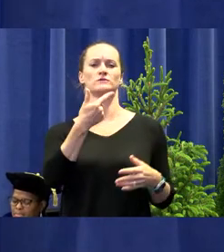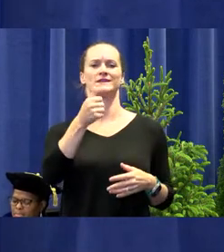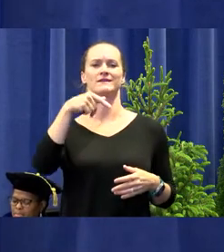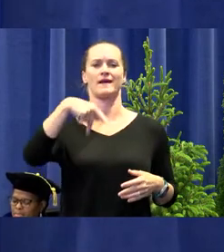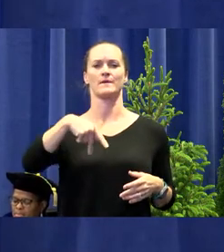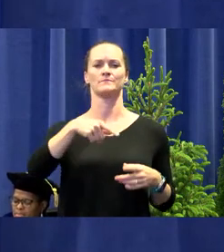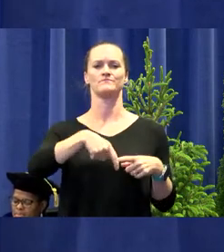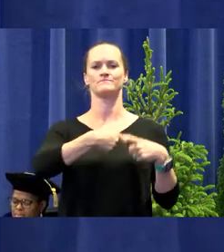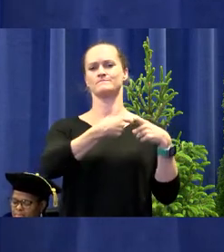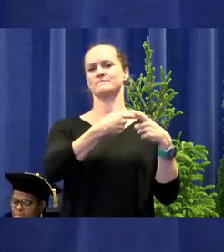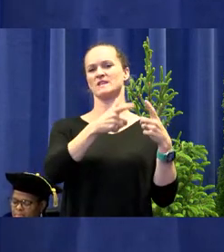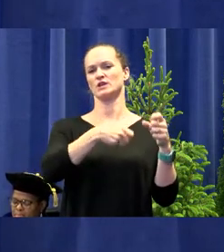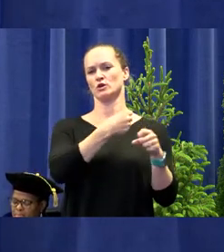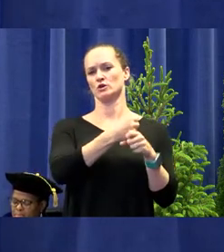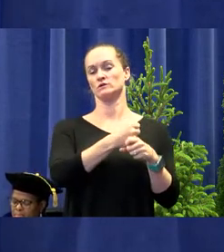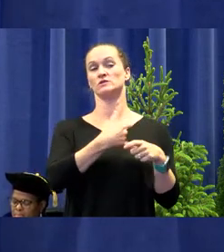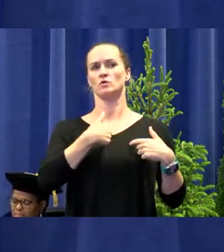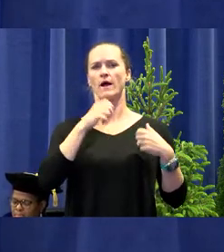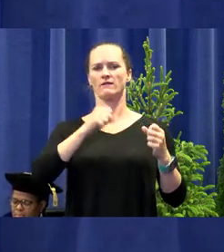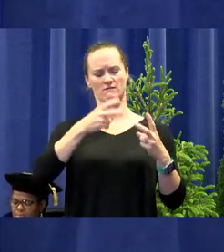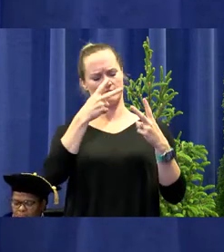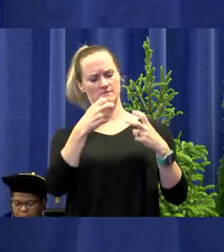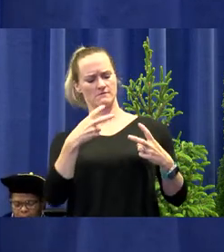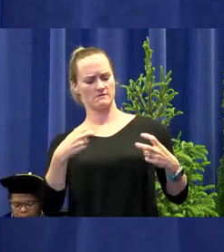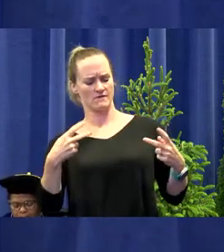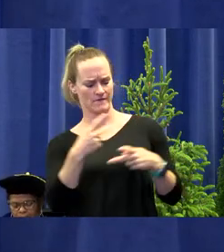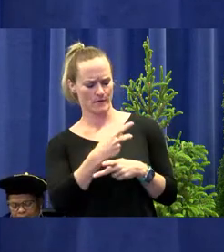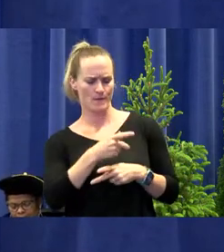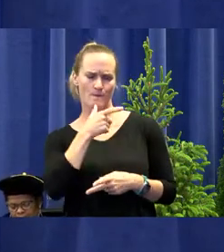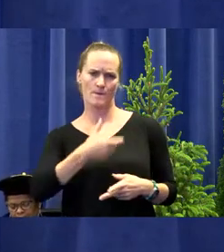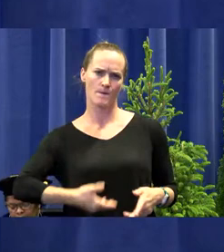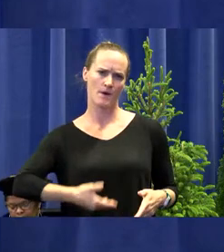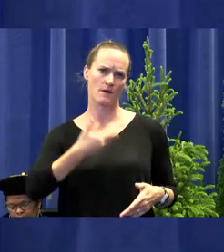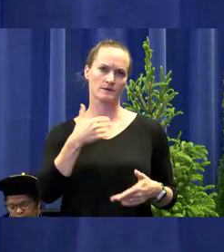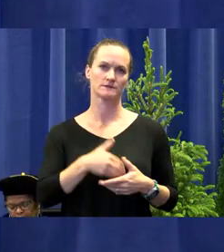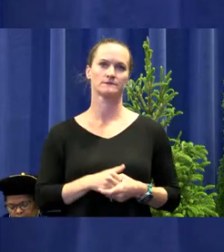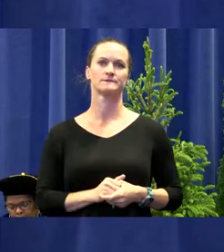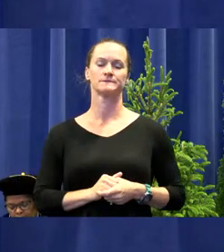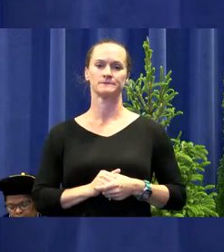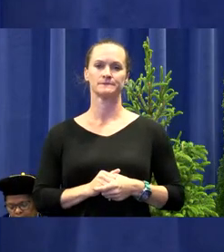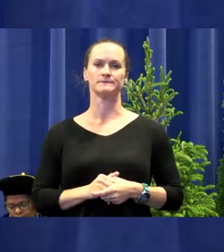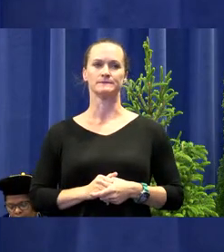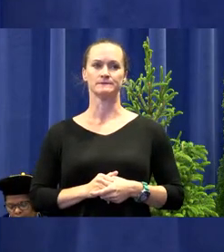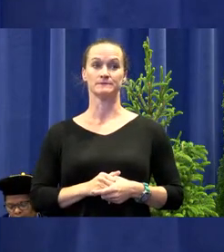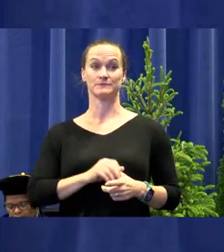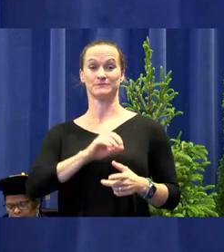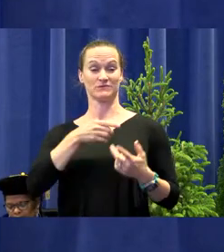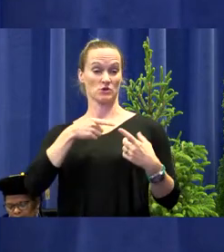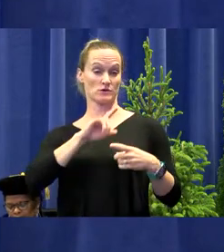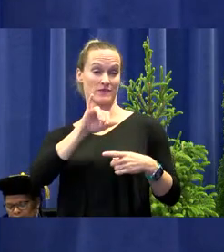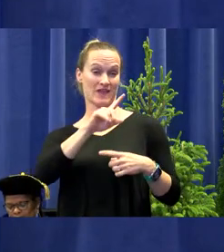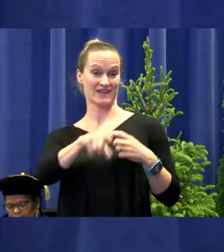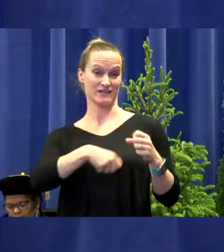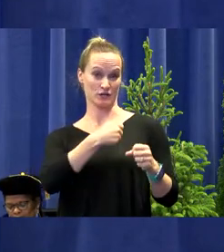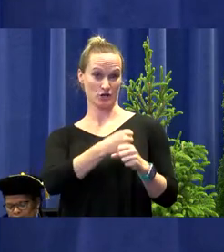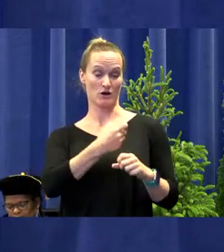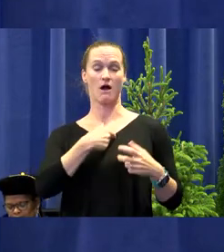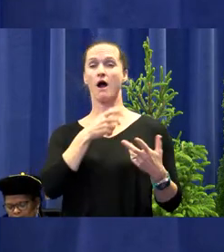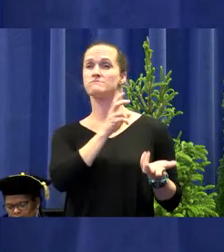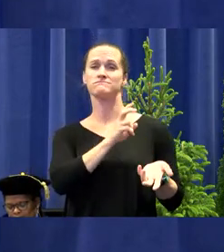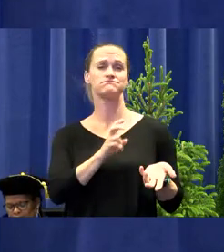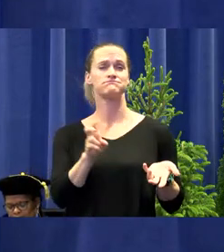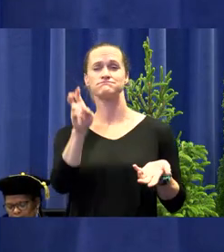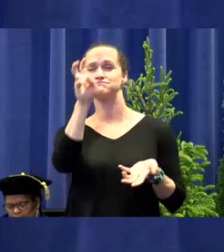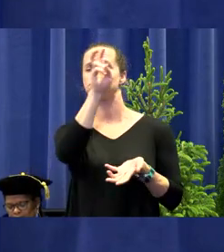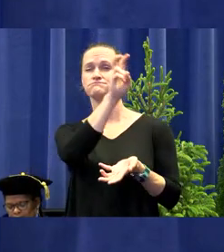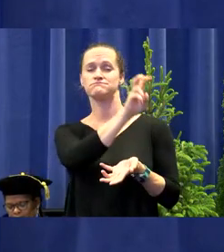could take more time to find myself and figure out who I wanted to be. In that year, I got the chance to travel around the